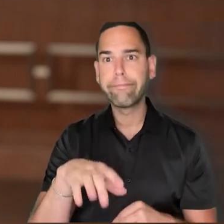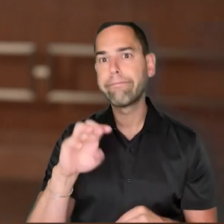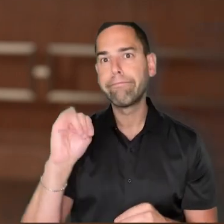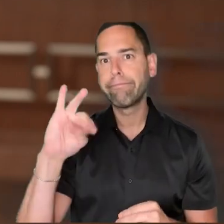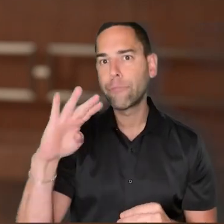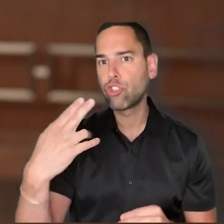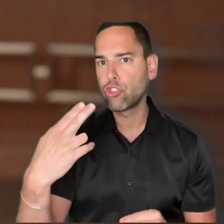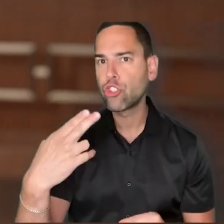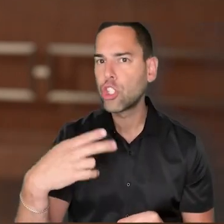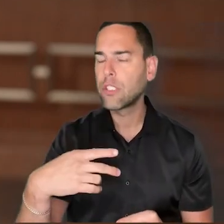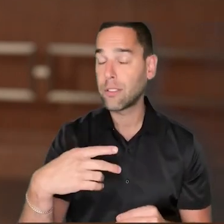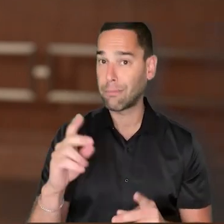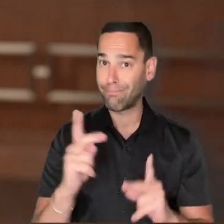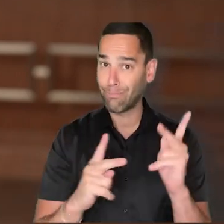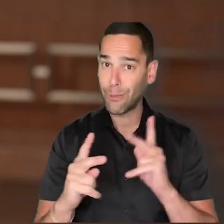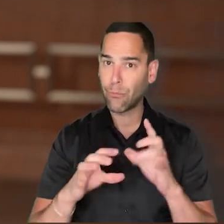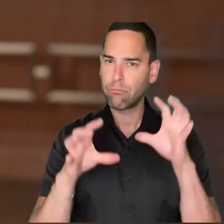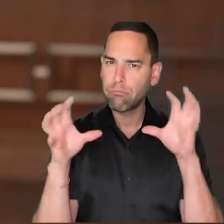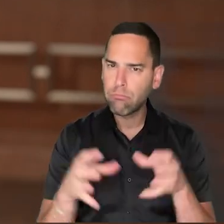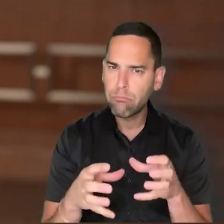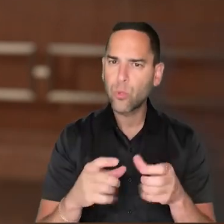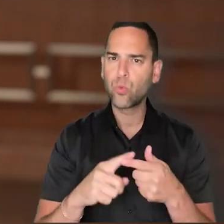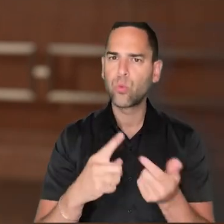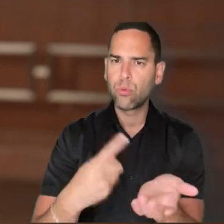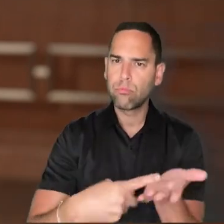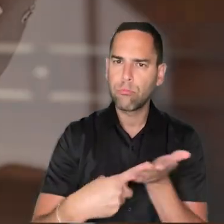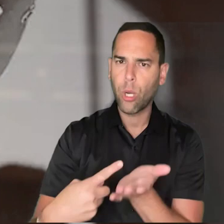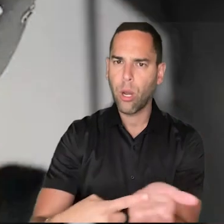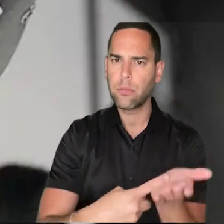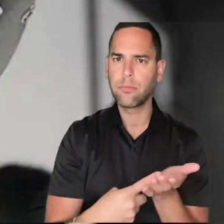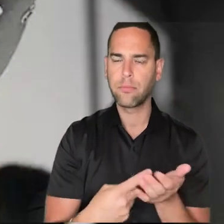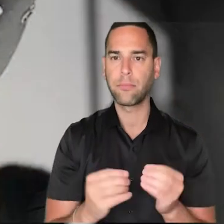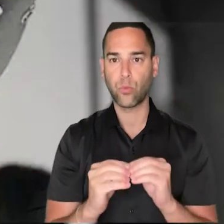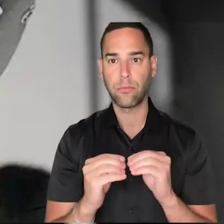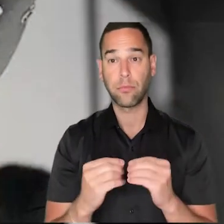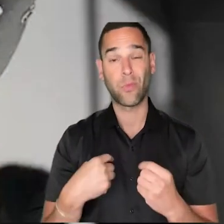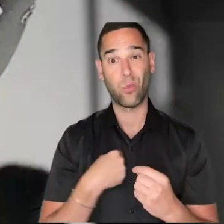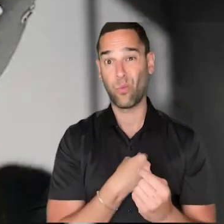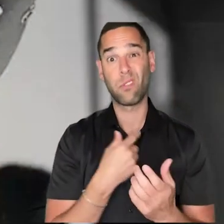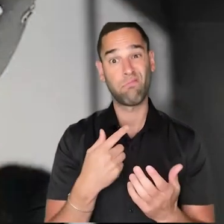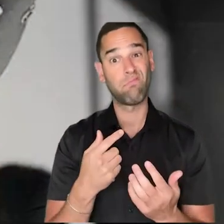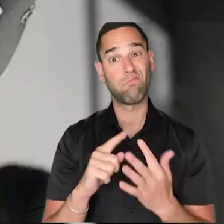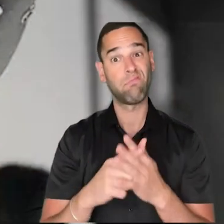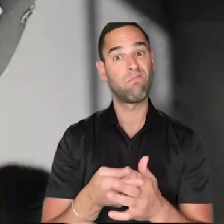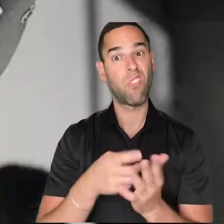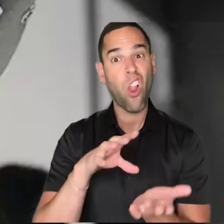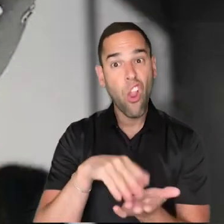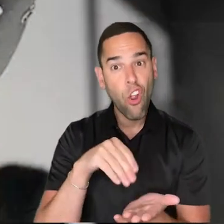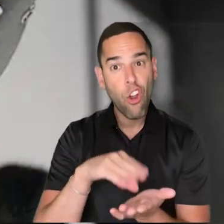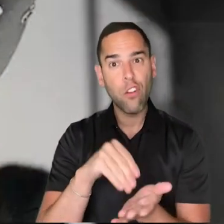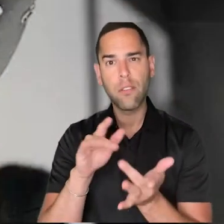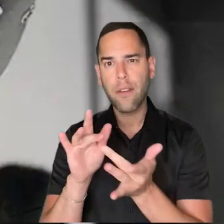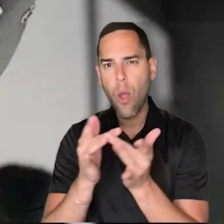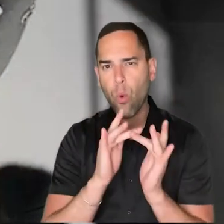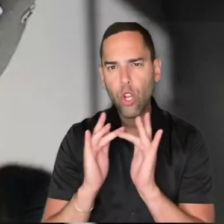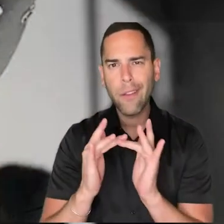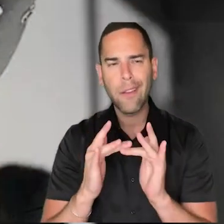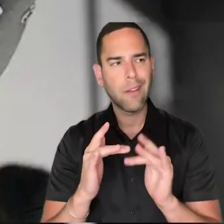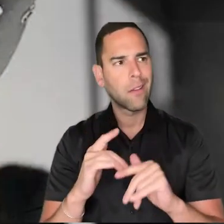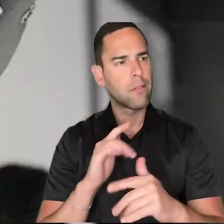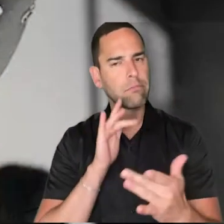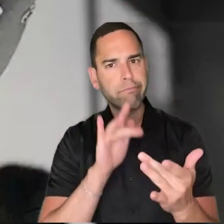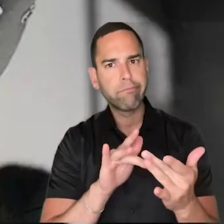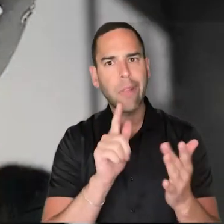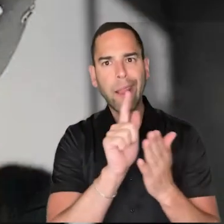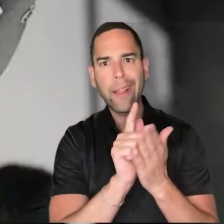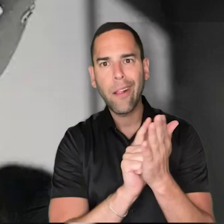So people really coming together and talking. So we were really learning and networking